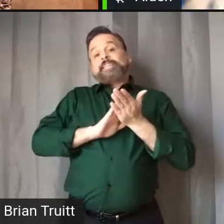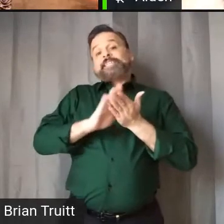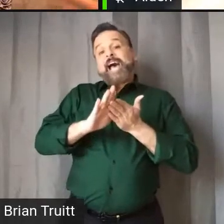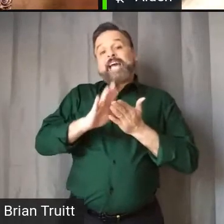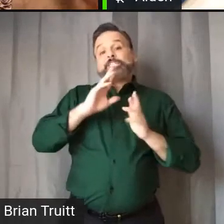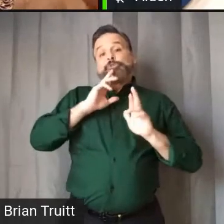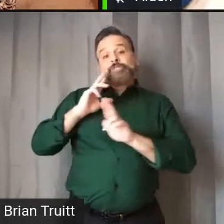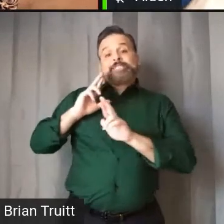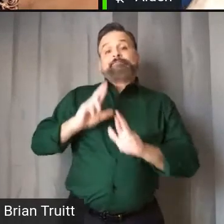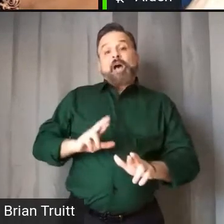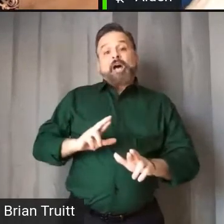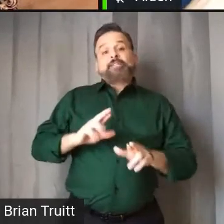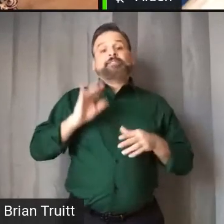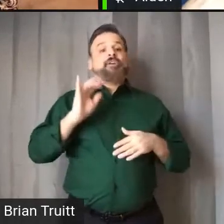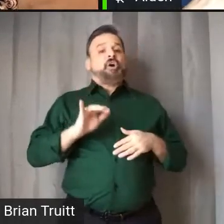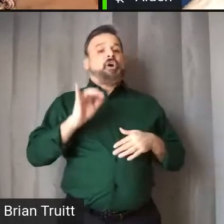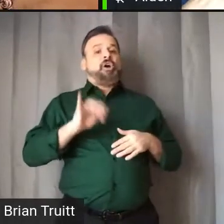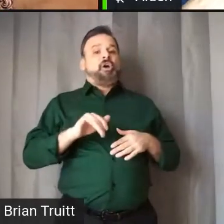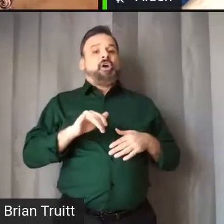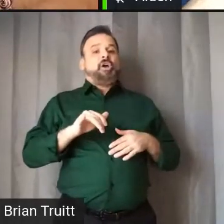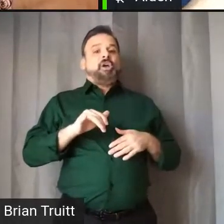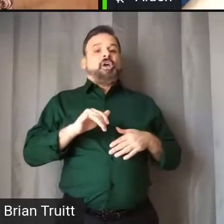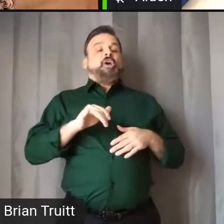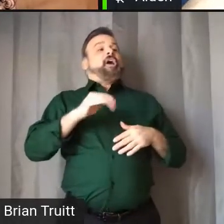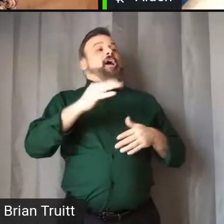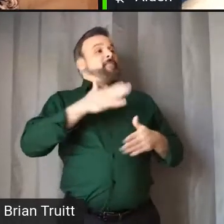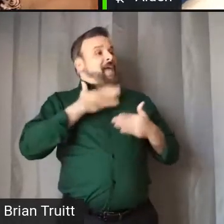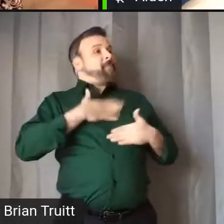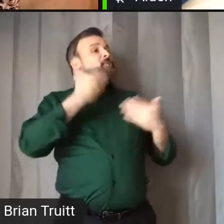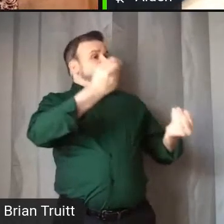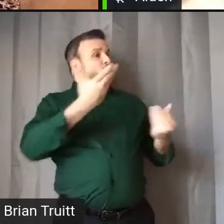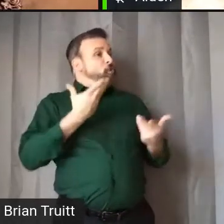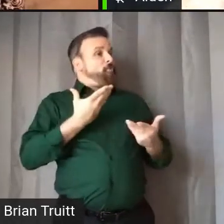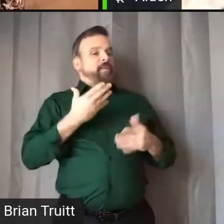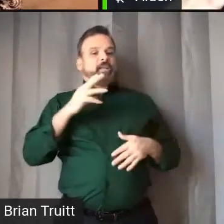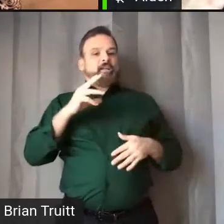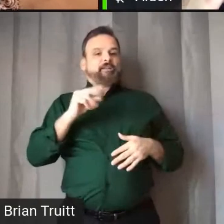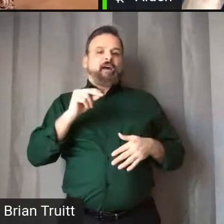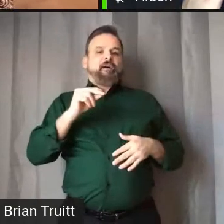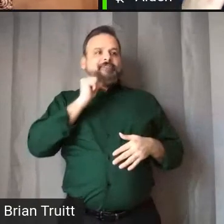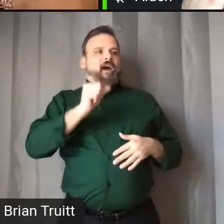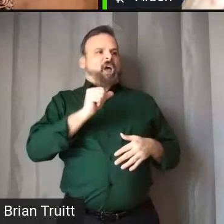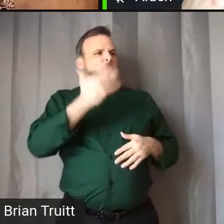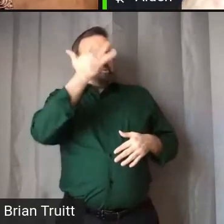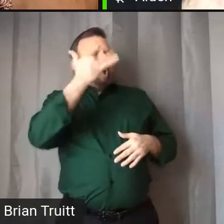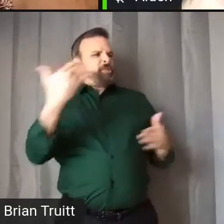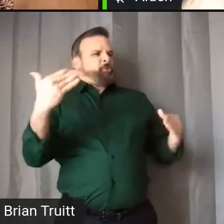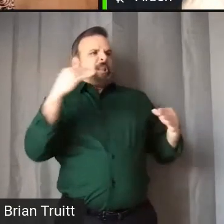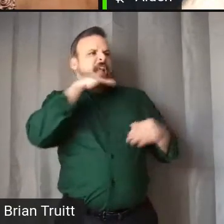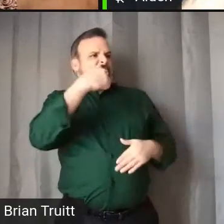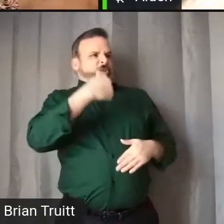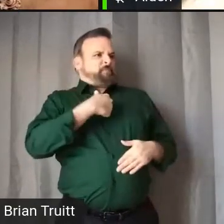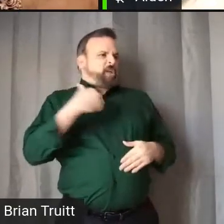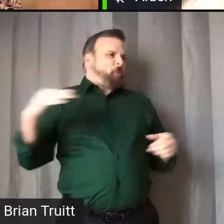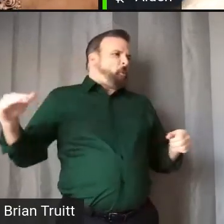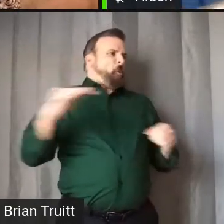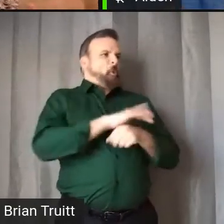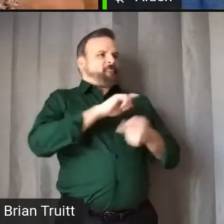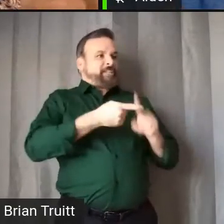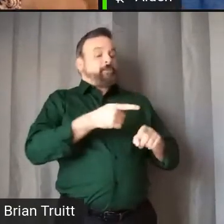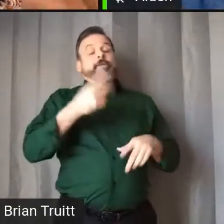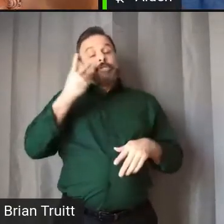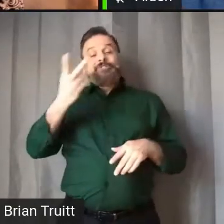of somebody of like, oh, I'm so excited you shared this with me, versus the kind of, well, why did you lie to me our whole friendship? Which, you know, we see a lot,